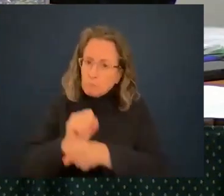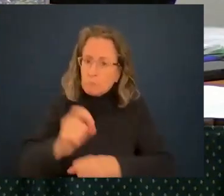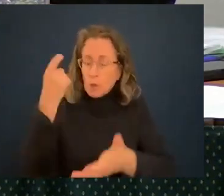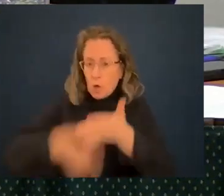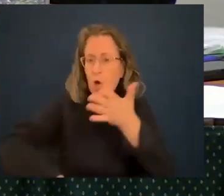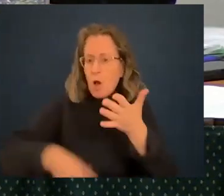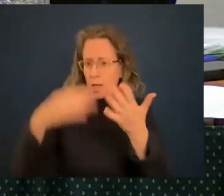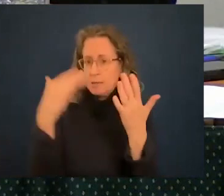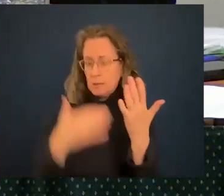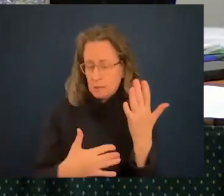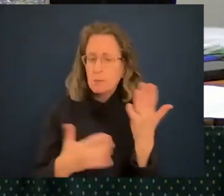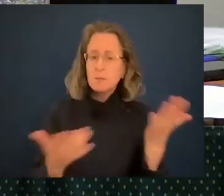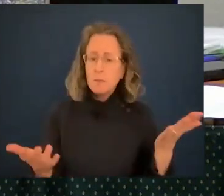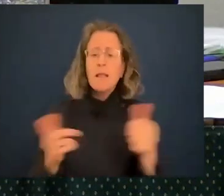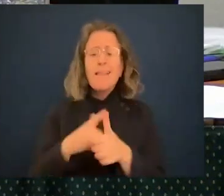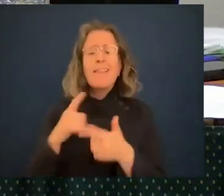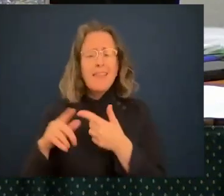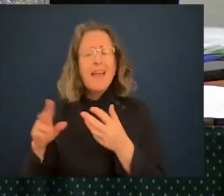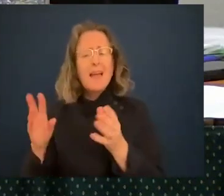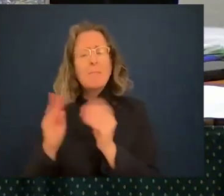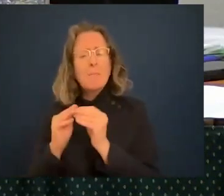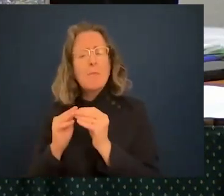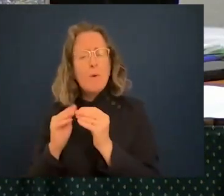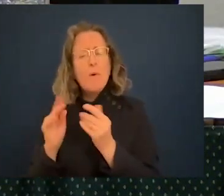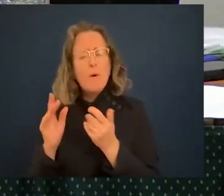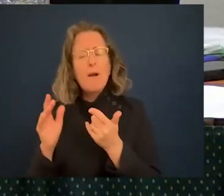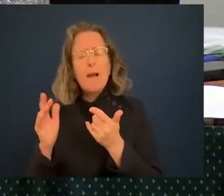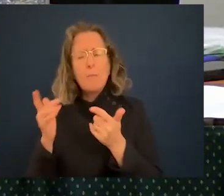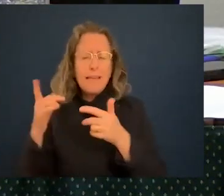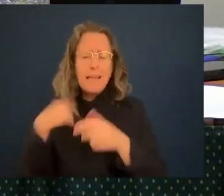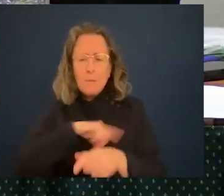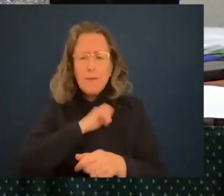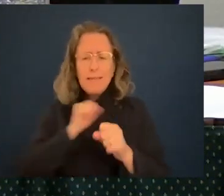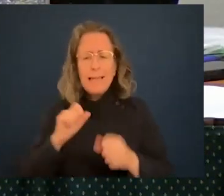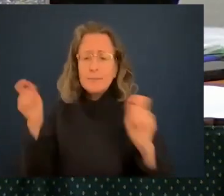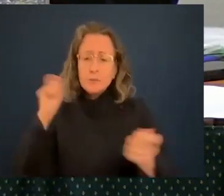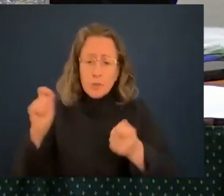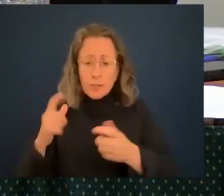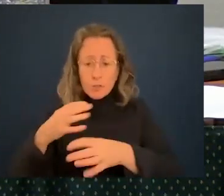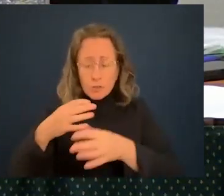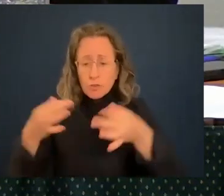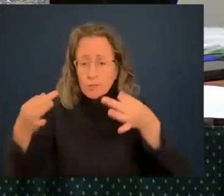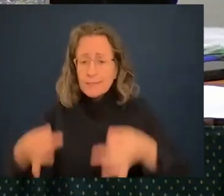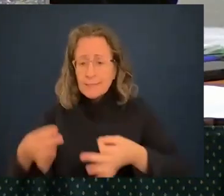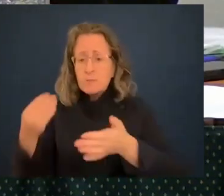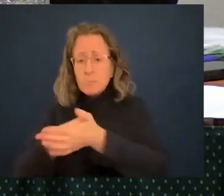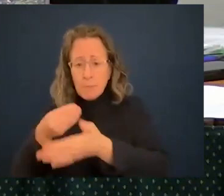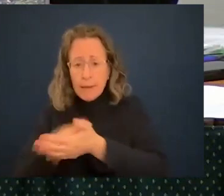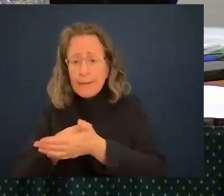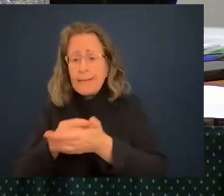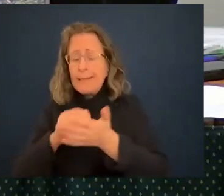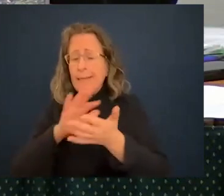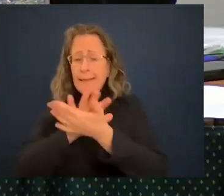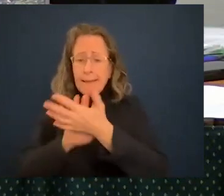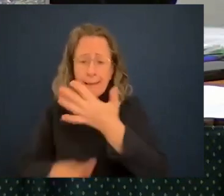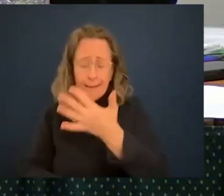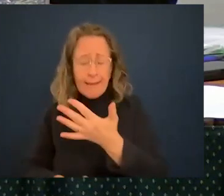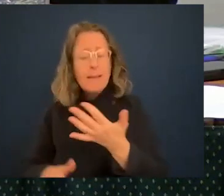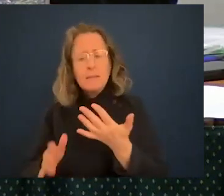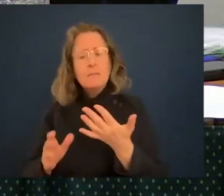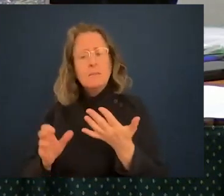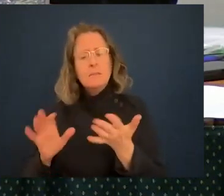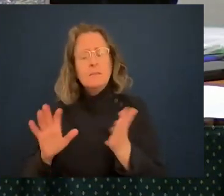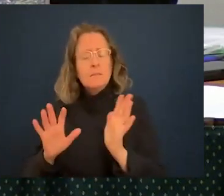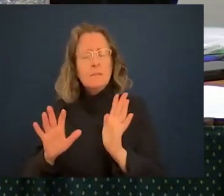not choose to set this aside right now then what we're saying is um when we get to that decision point we have no idea how to fund